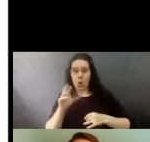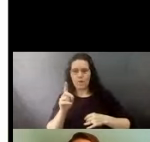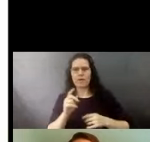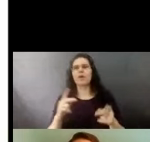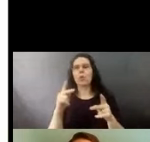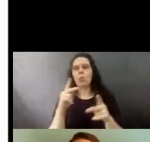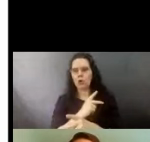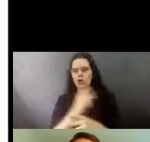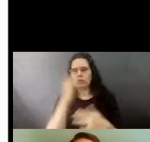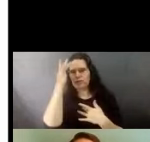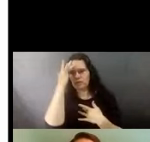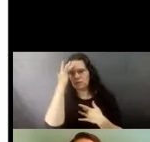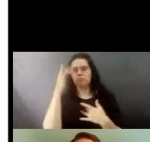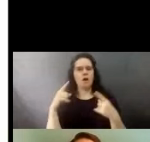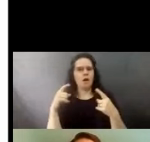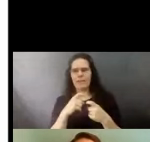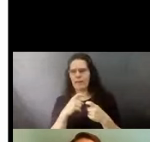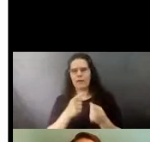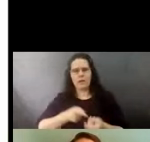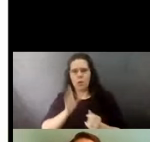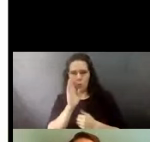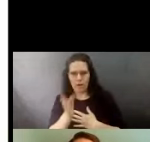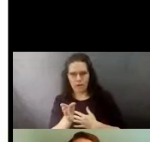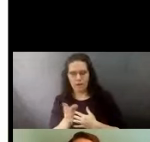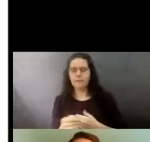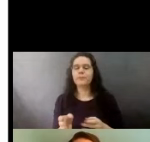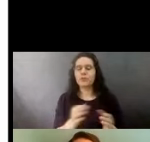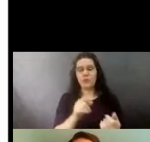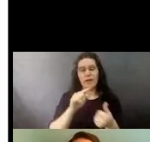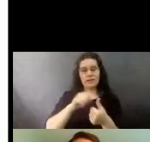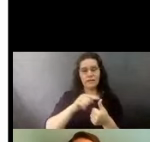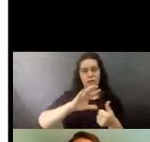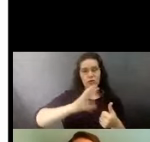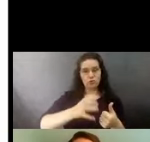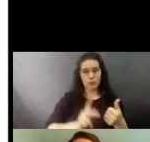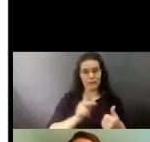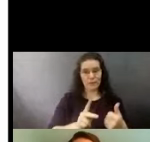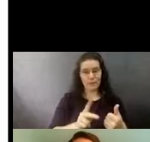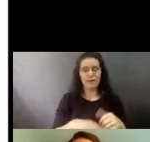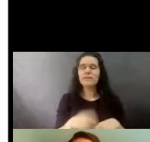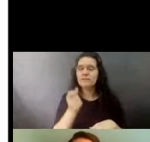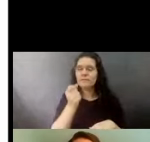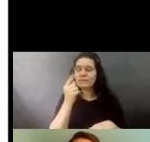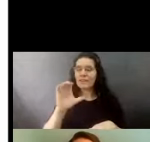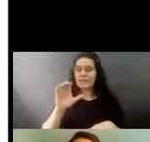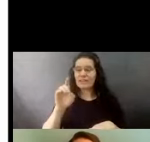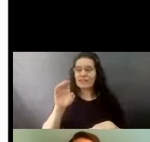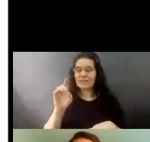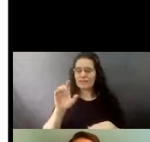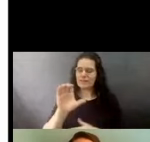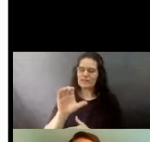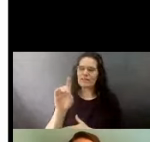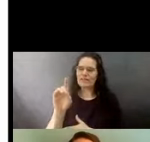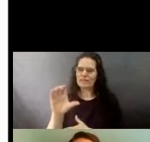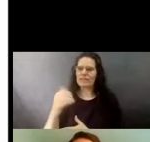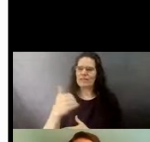bullet point. It's important, though, to remember that when you look at those CDC risk factors to determine who is at greater risk